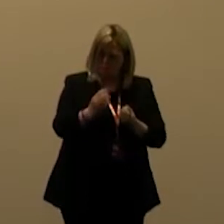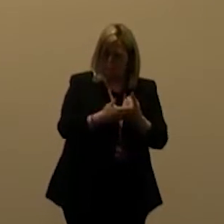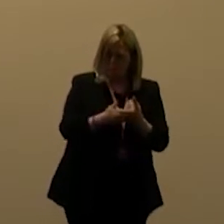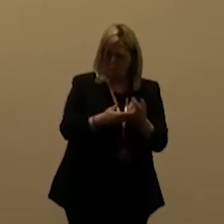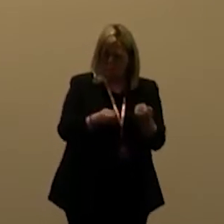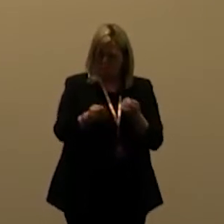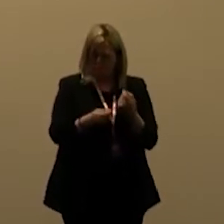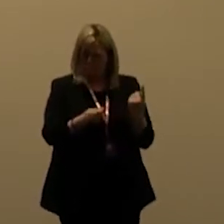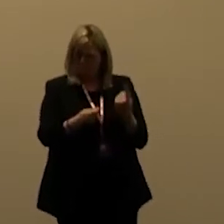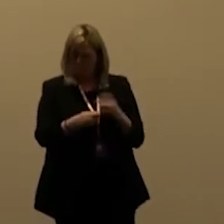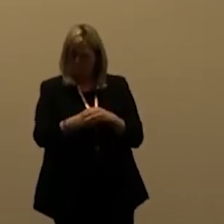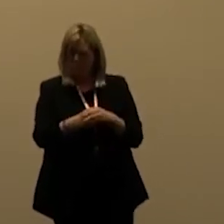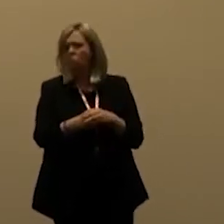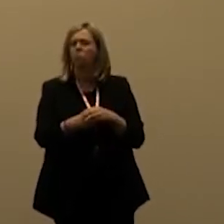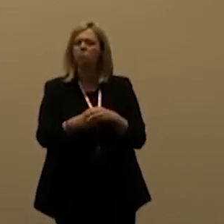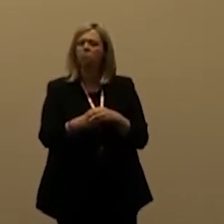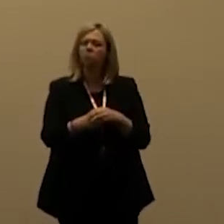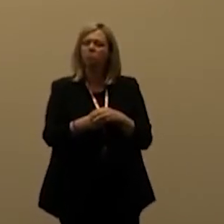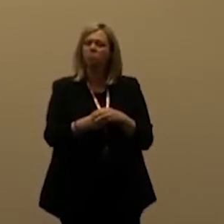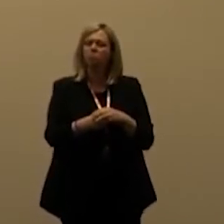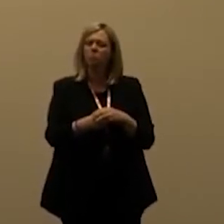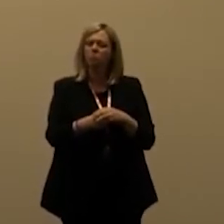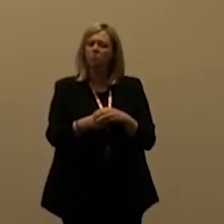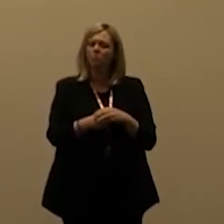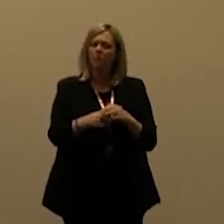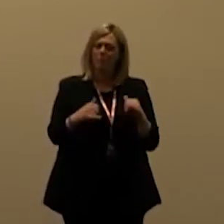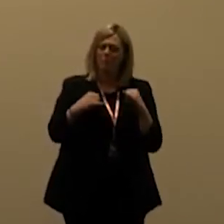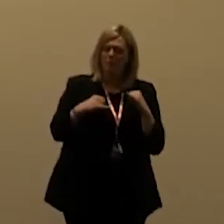managed by? Are they going to suddenly find themselves being managed by